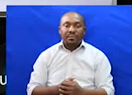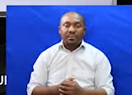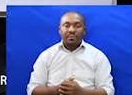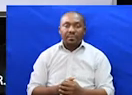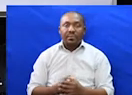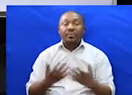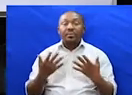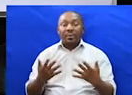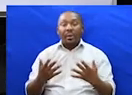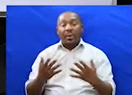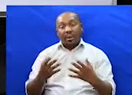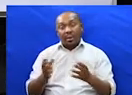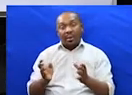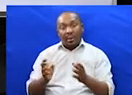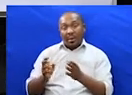which are called